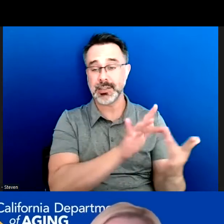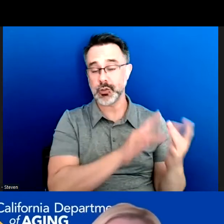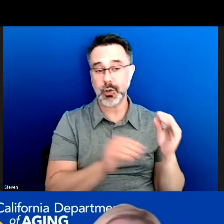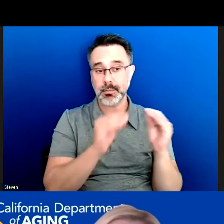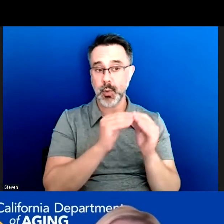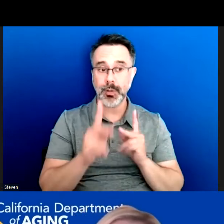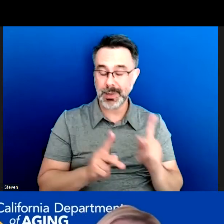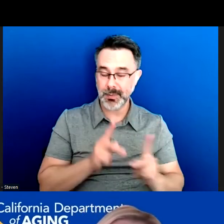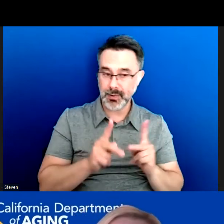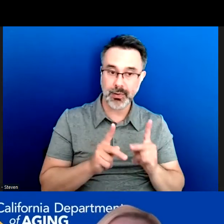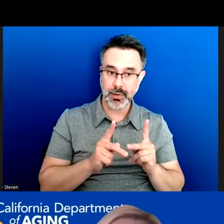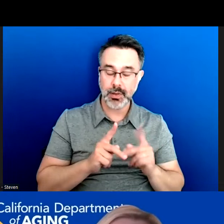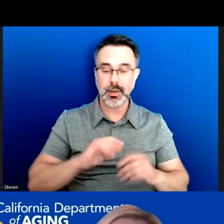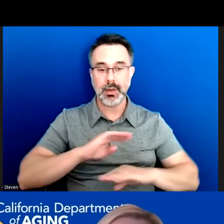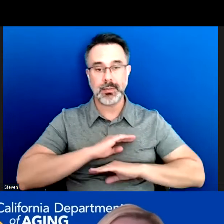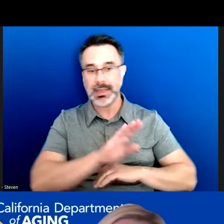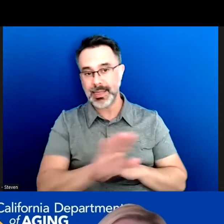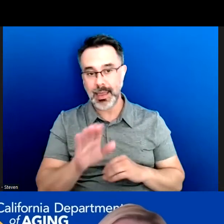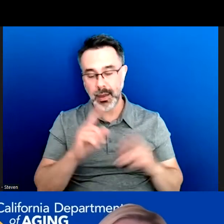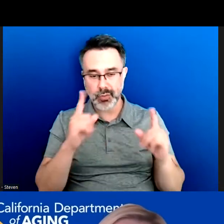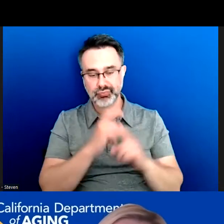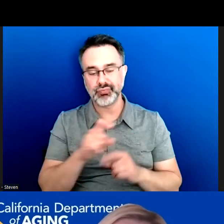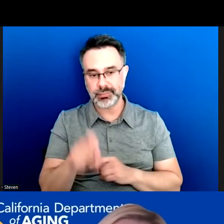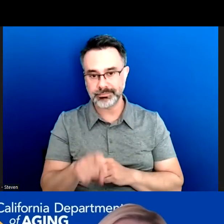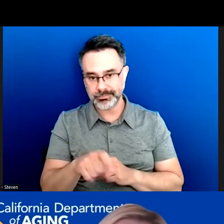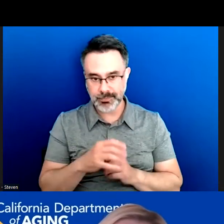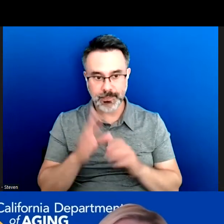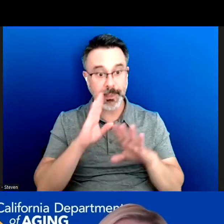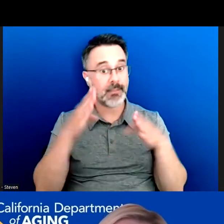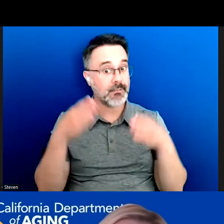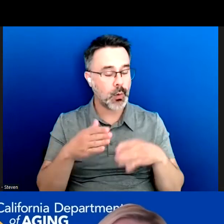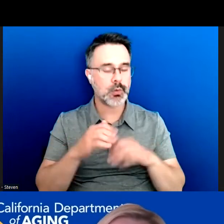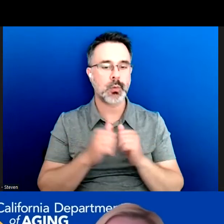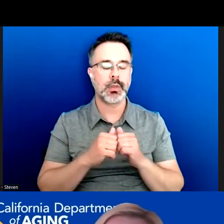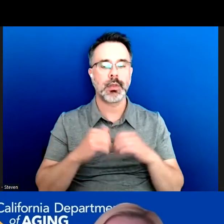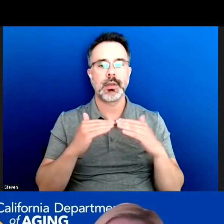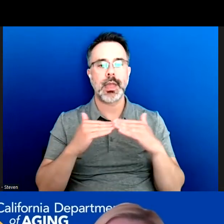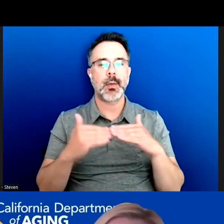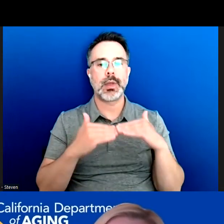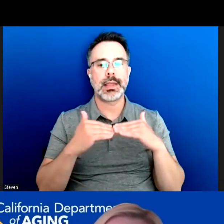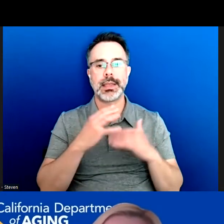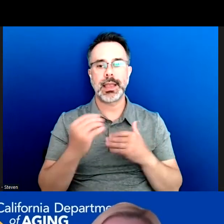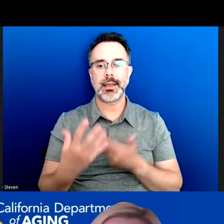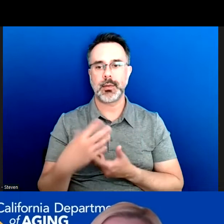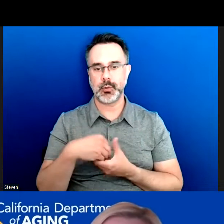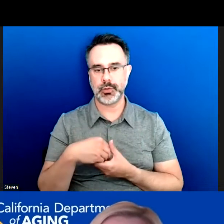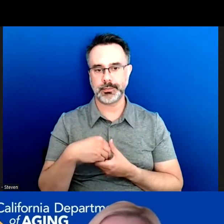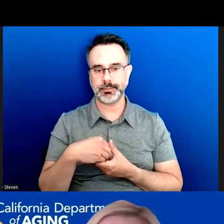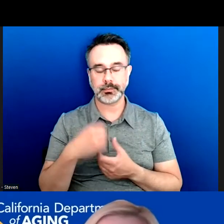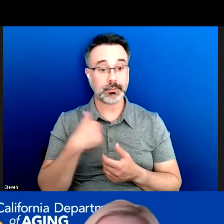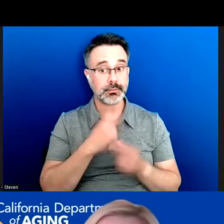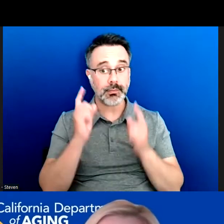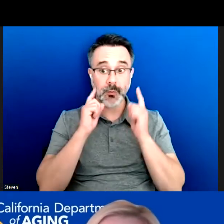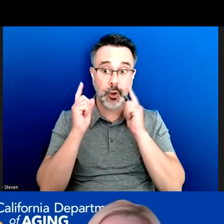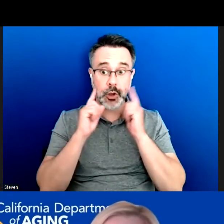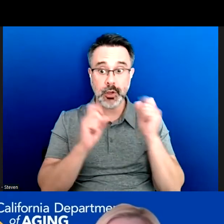needs, with a focus on equity and inclusion. And what we heard strongly, and I